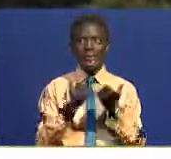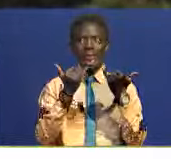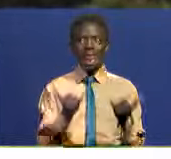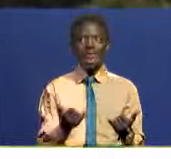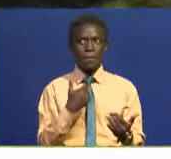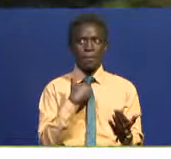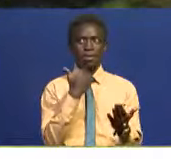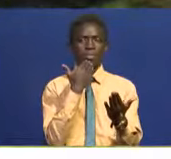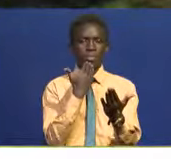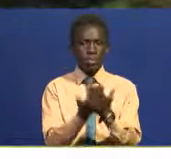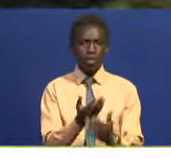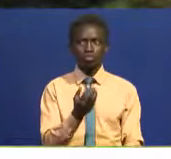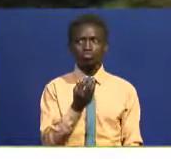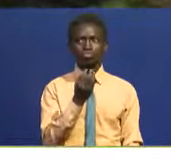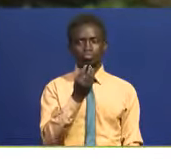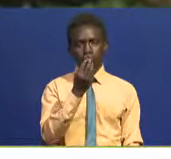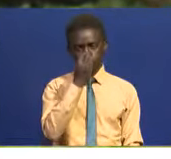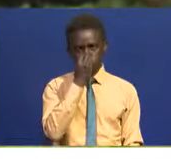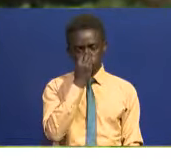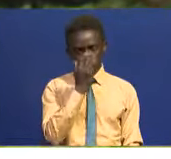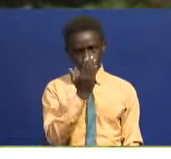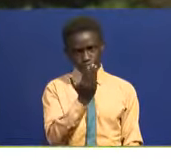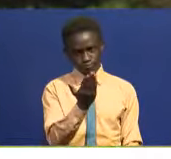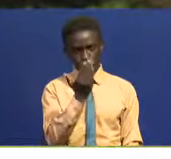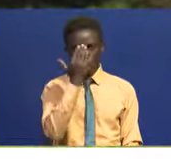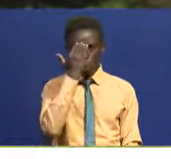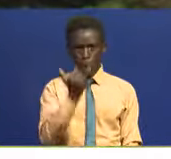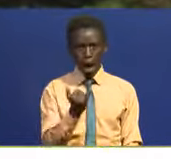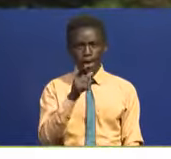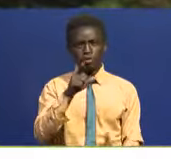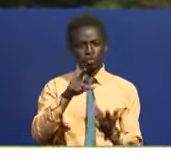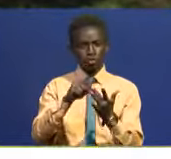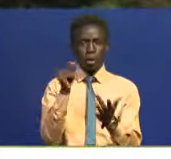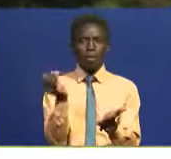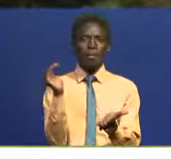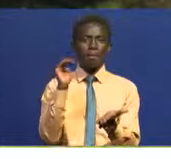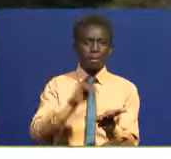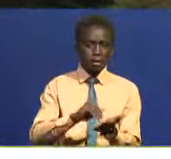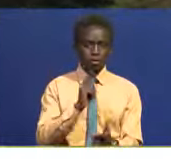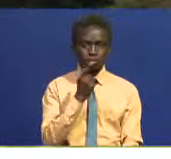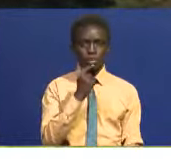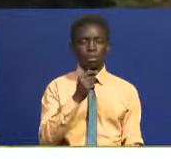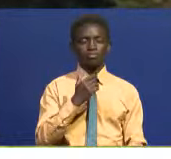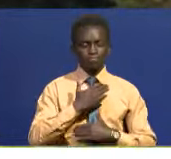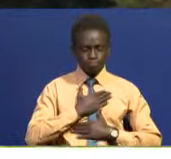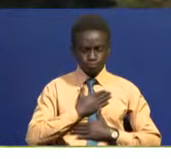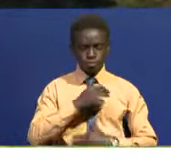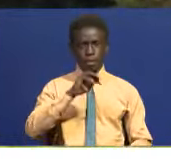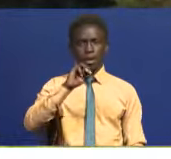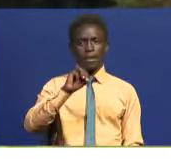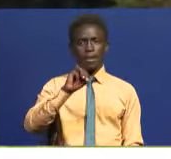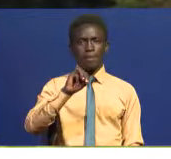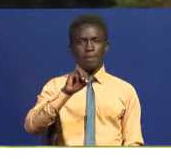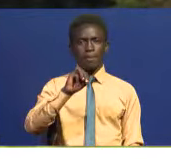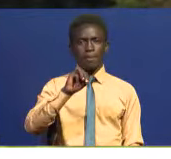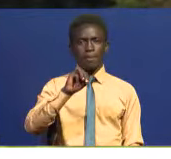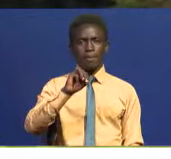Jamhuri ya Kenya, Daktari William Samoei Ruto, kwa kuweza kumteua tena Mheshimiwa Mvurya katika wizara